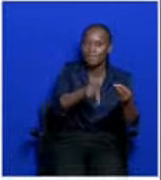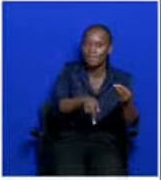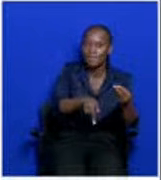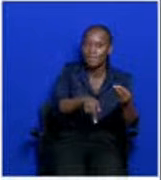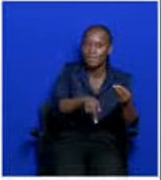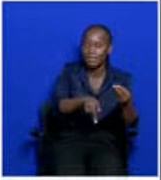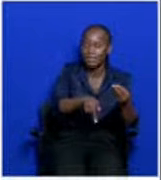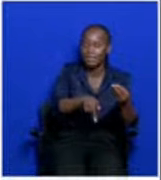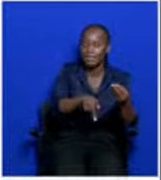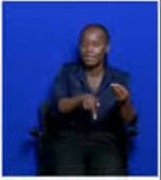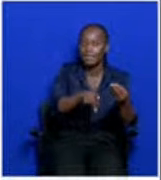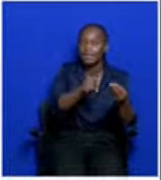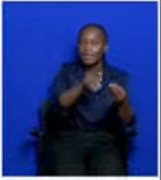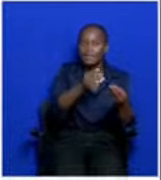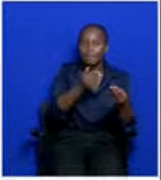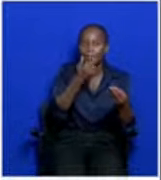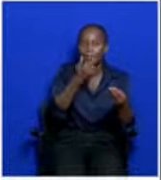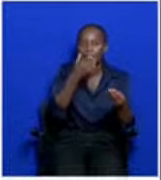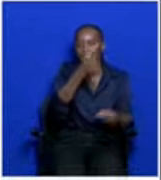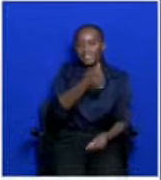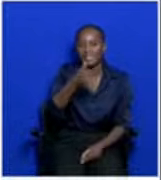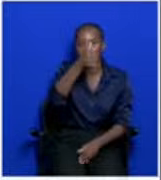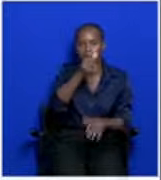public prosecutor.